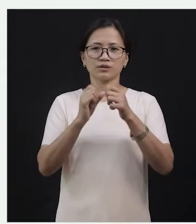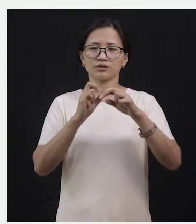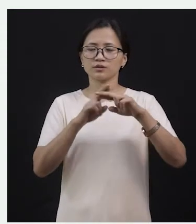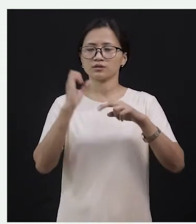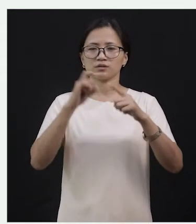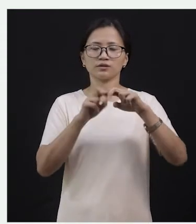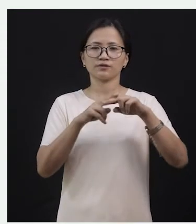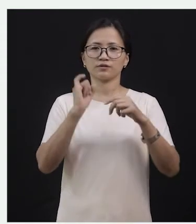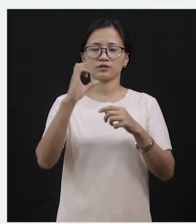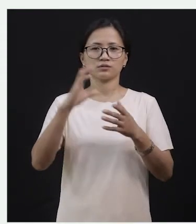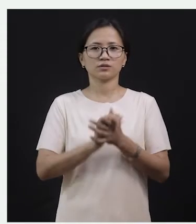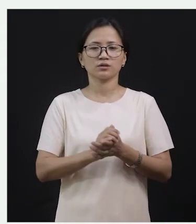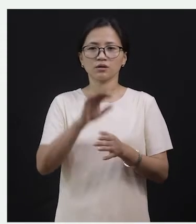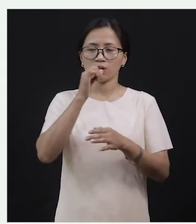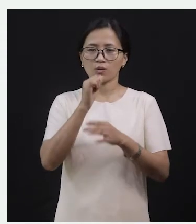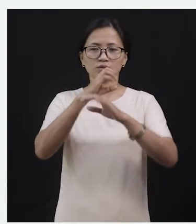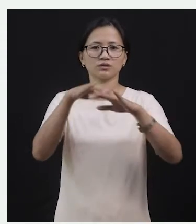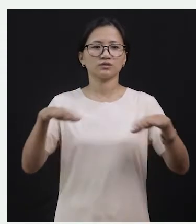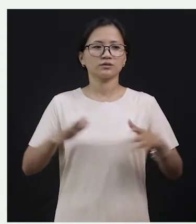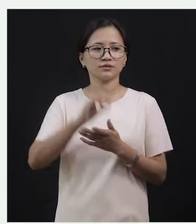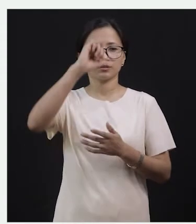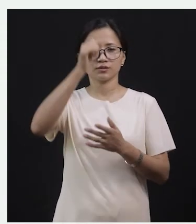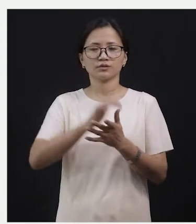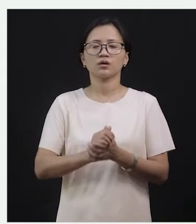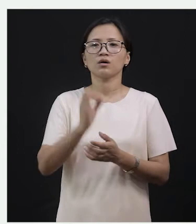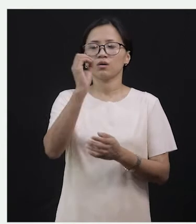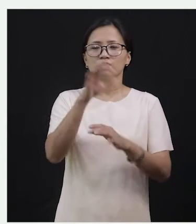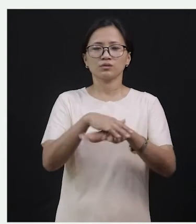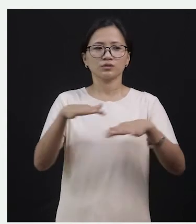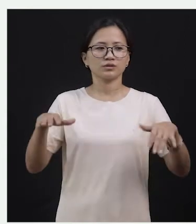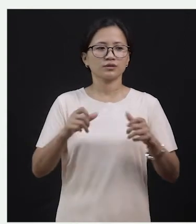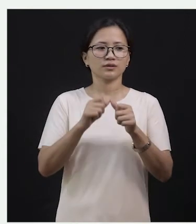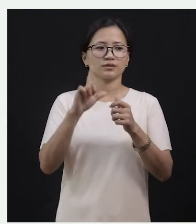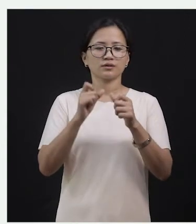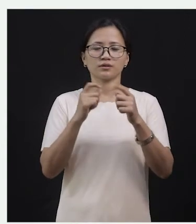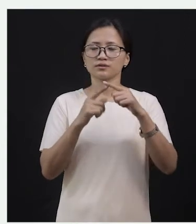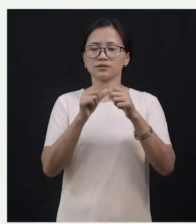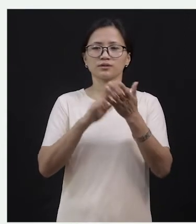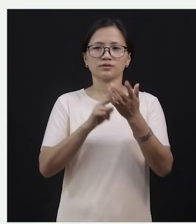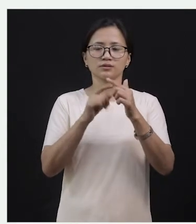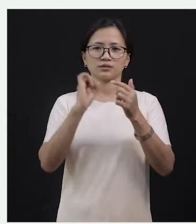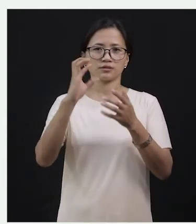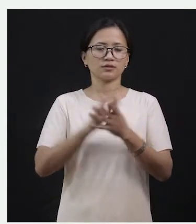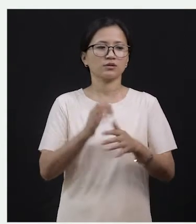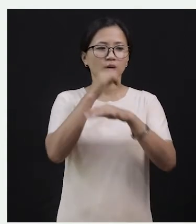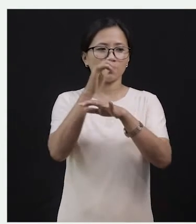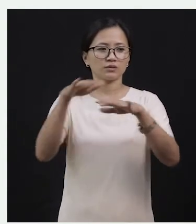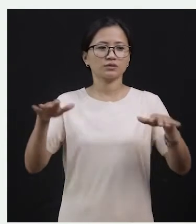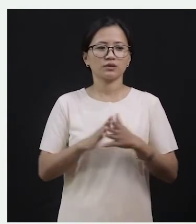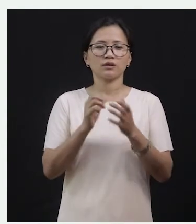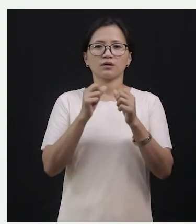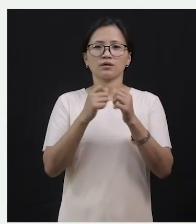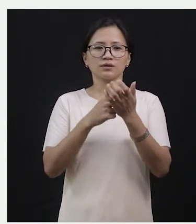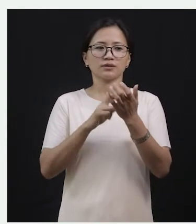Pacific Ocean, Indian Ocean, Atlantic Ocean, Antarctic Ocean, and